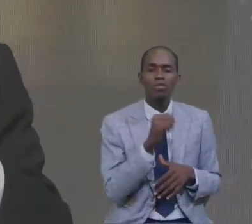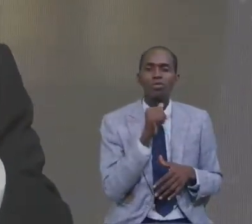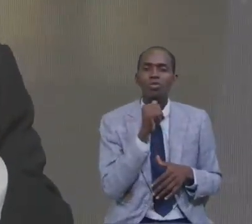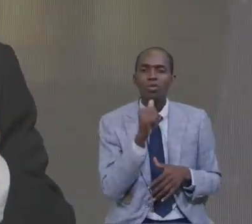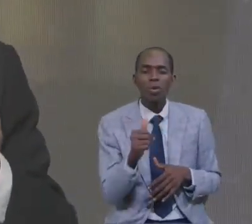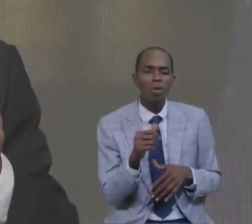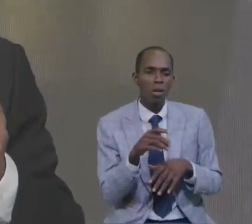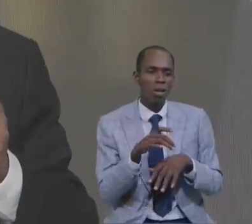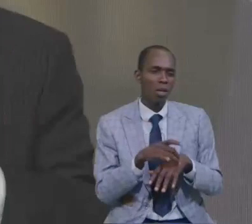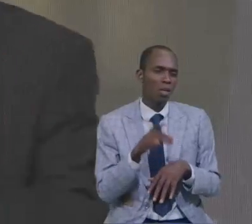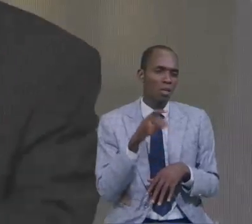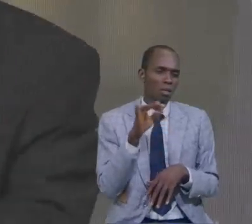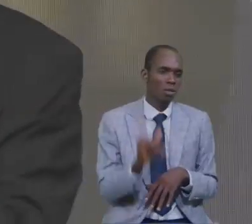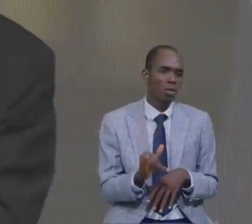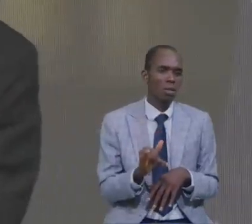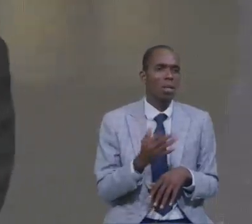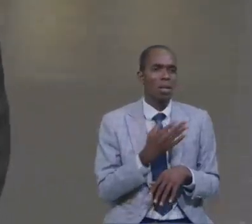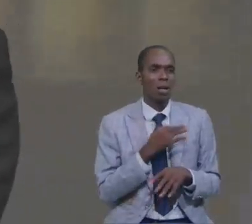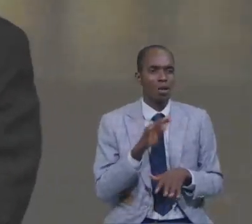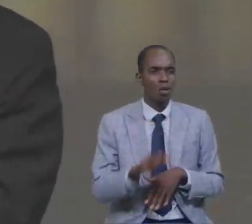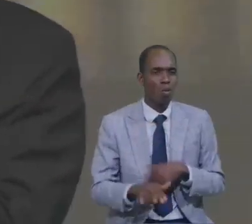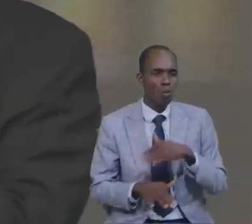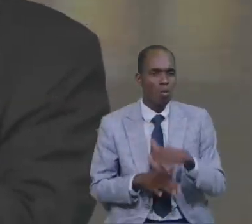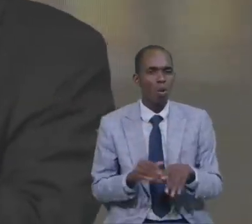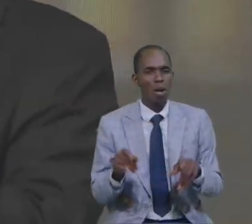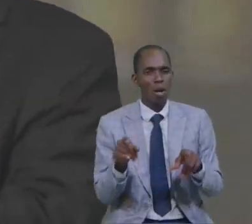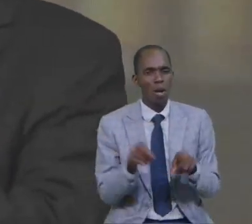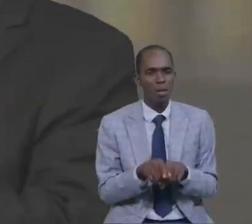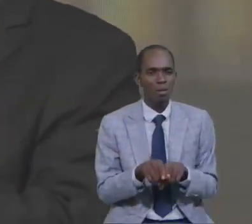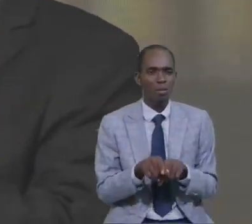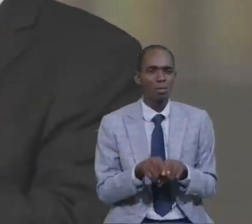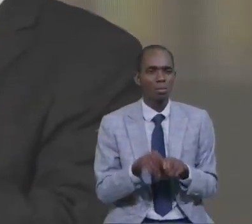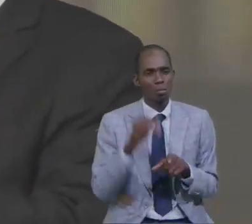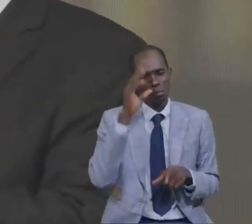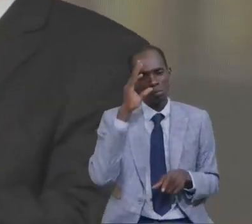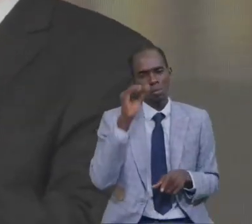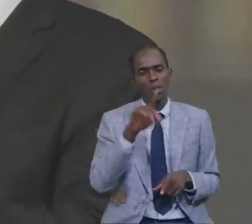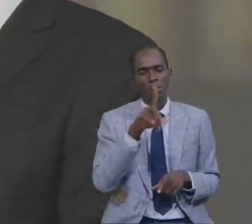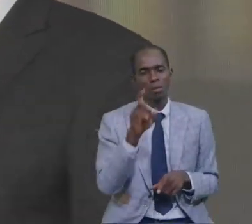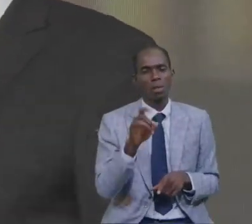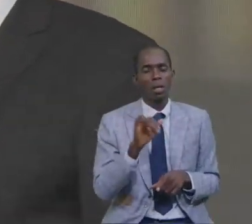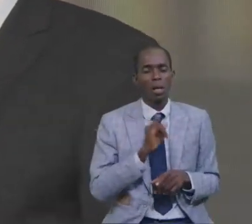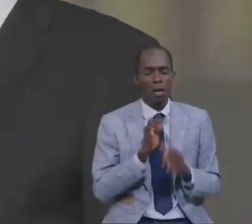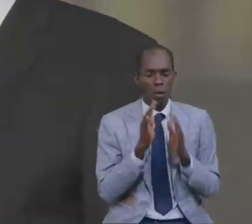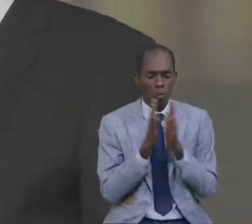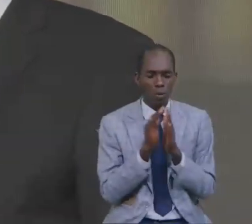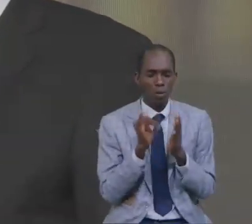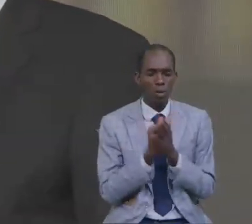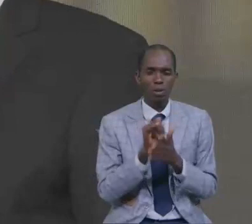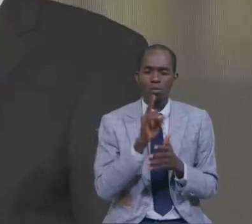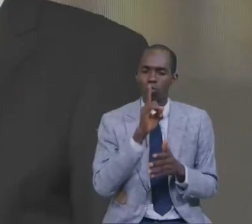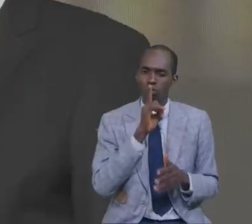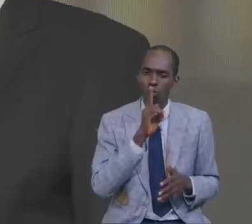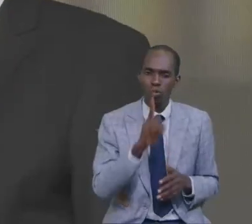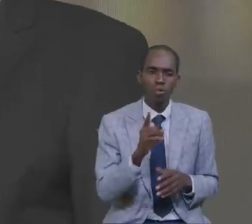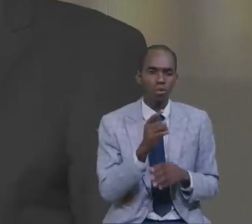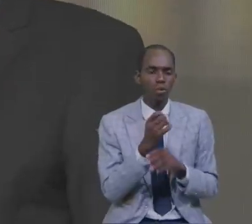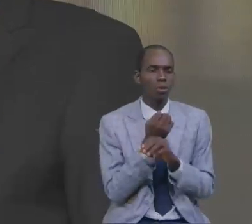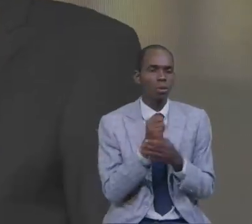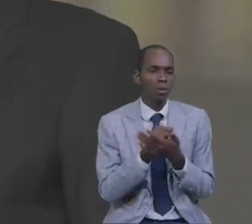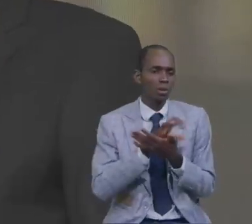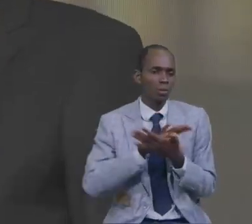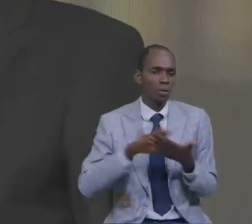sanctification that we have been singing about for years Jesus only